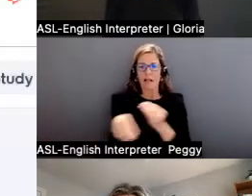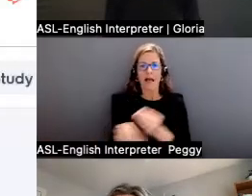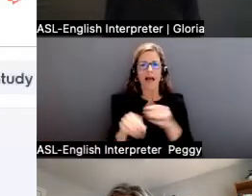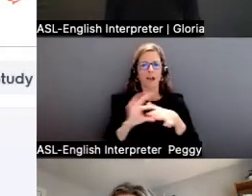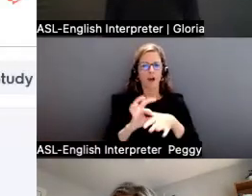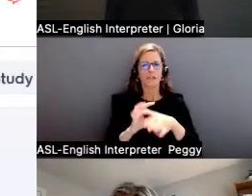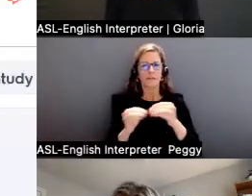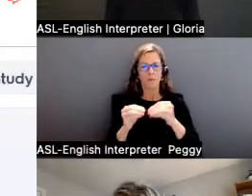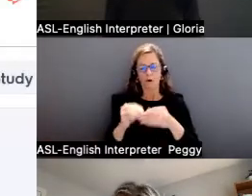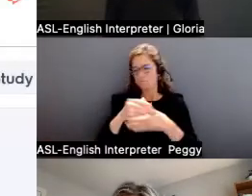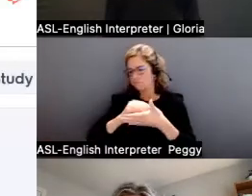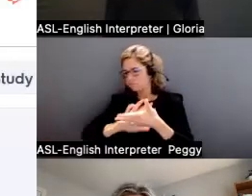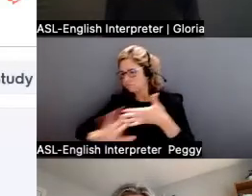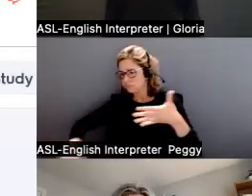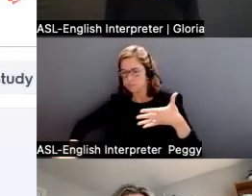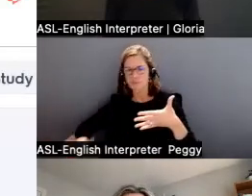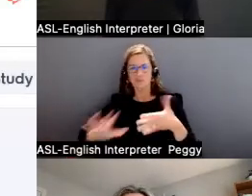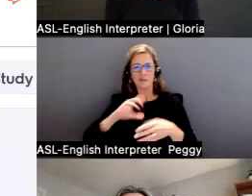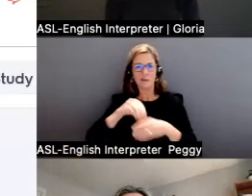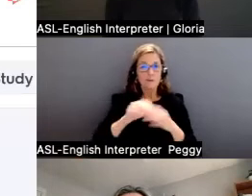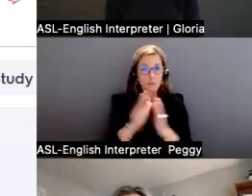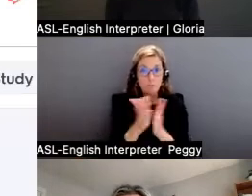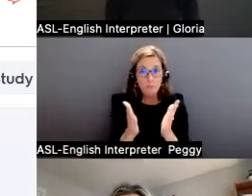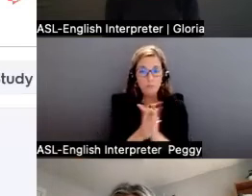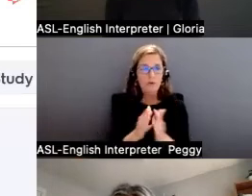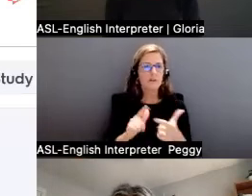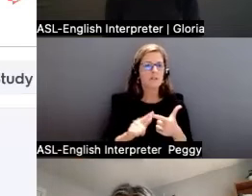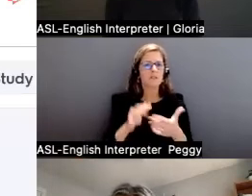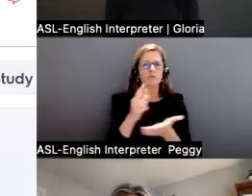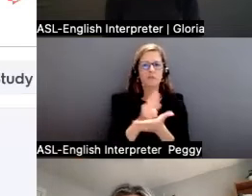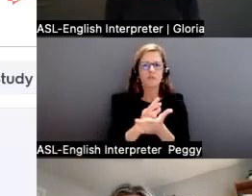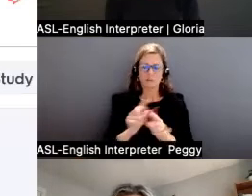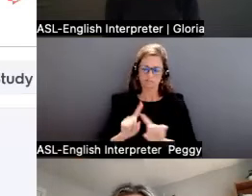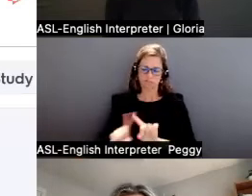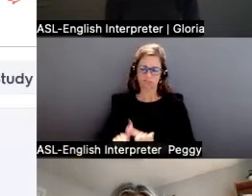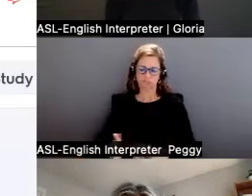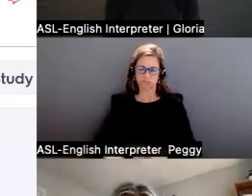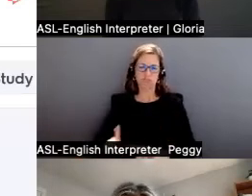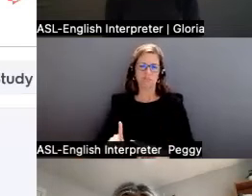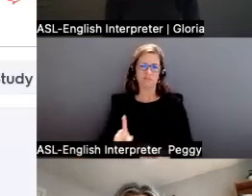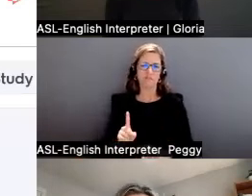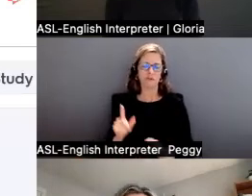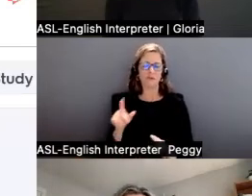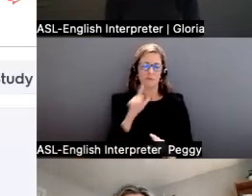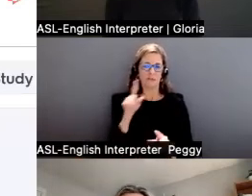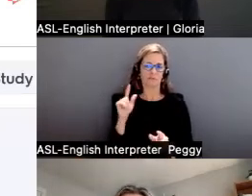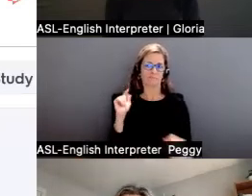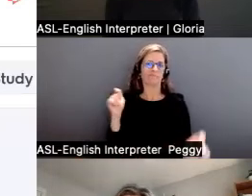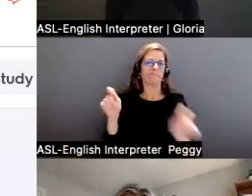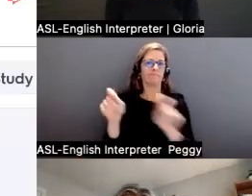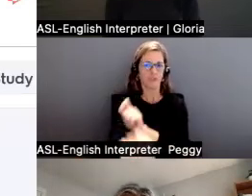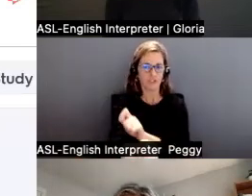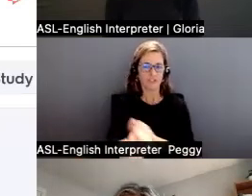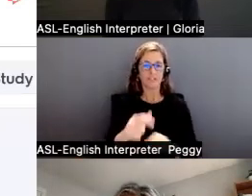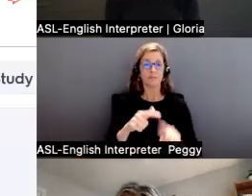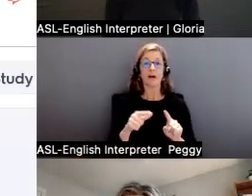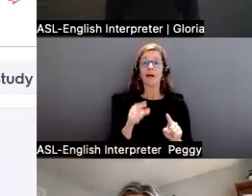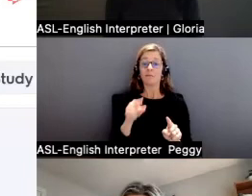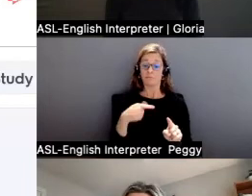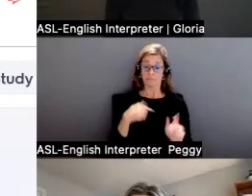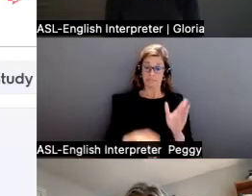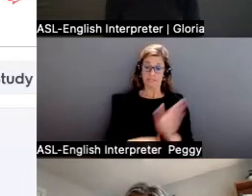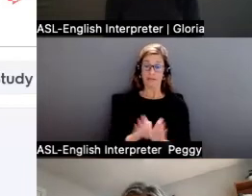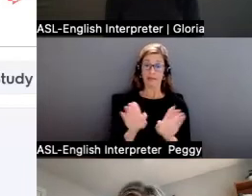the library of books and resources. But what's nice about any kind of activity you create is you can create your